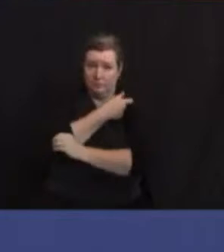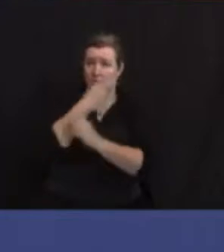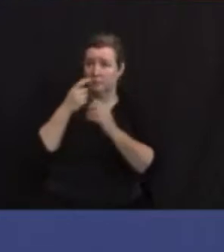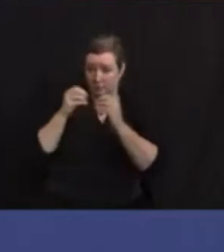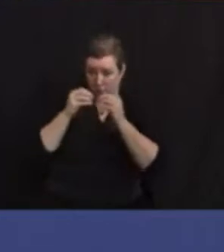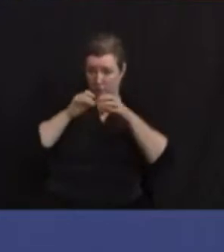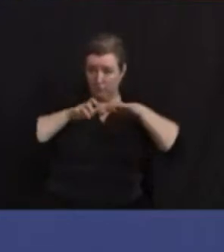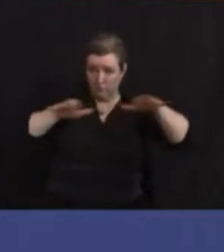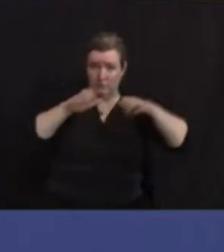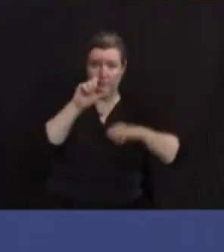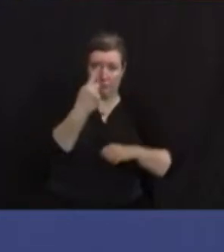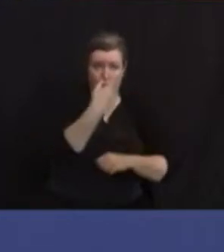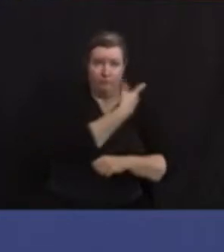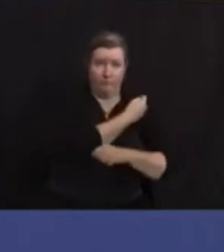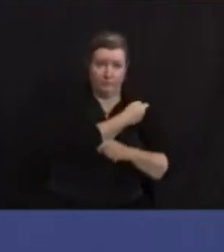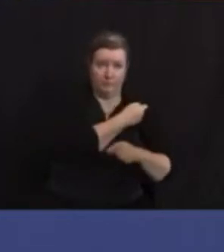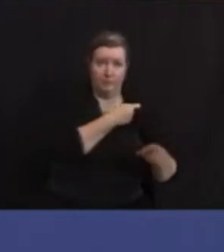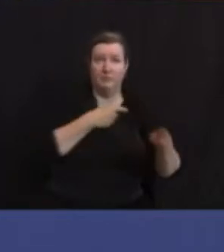1-2 punch.